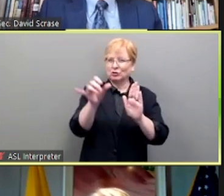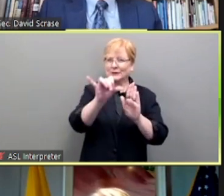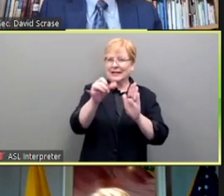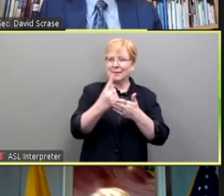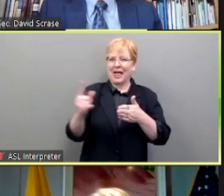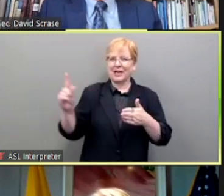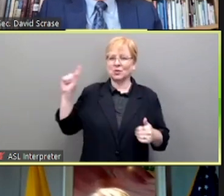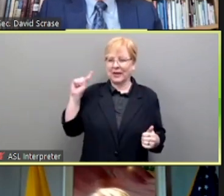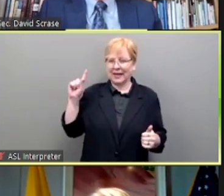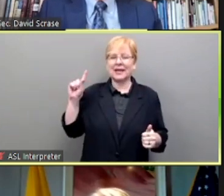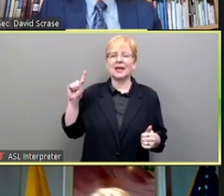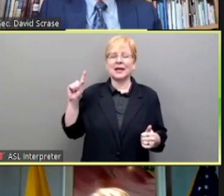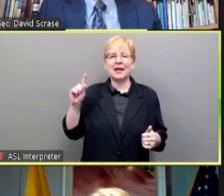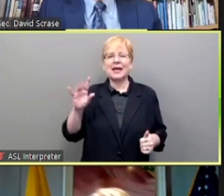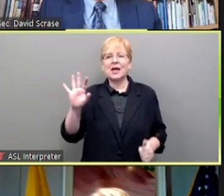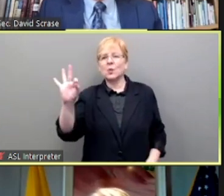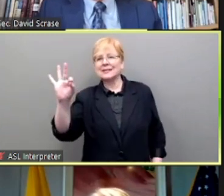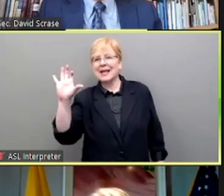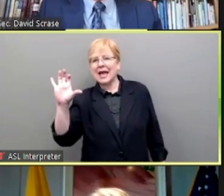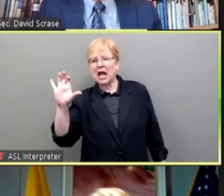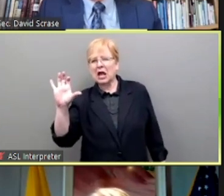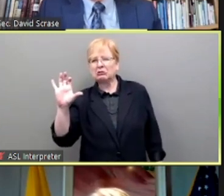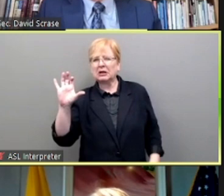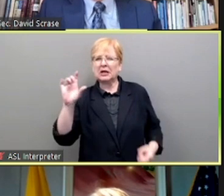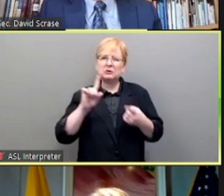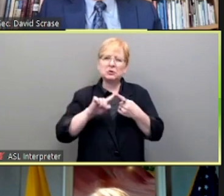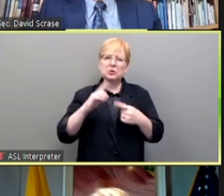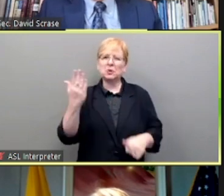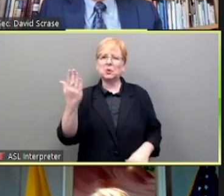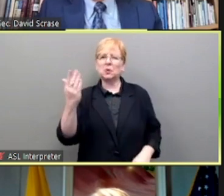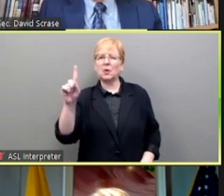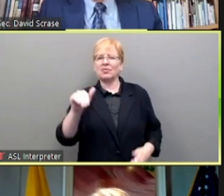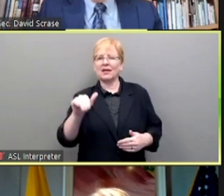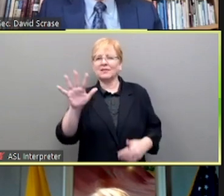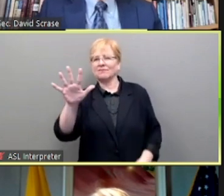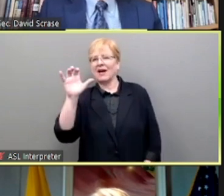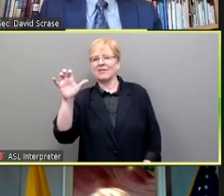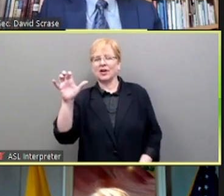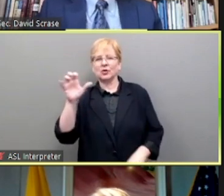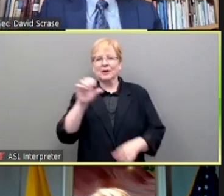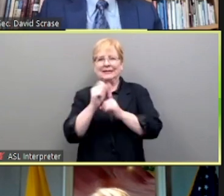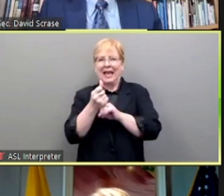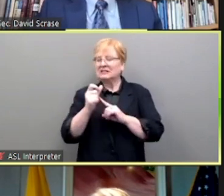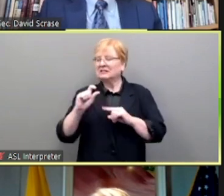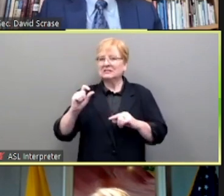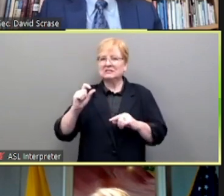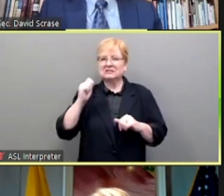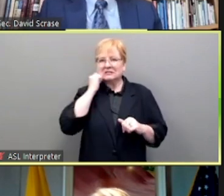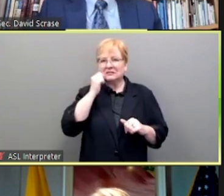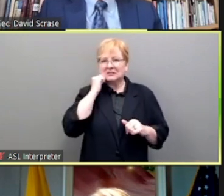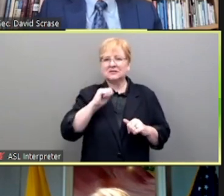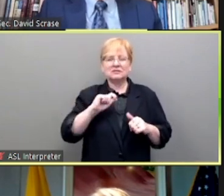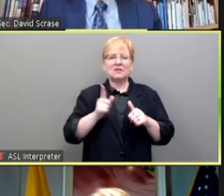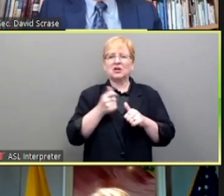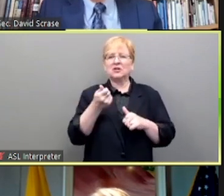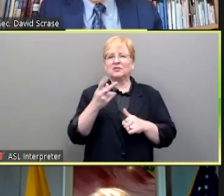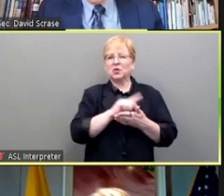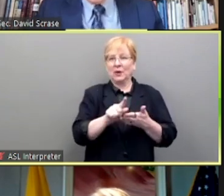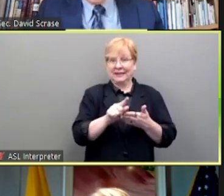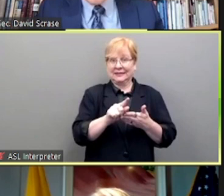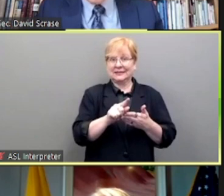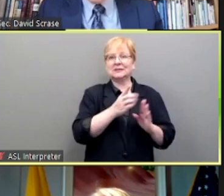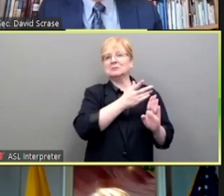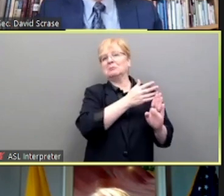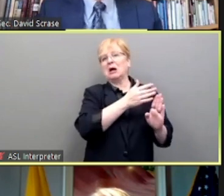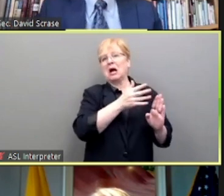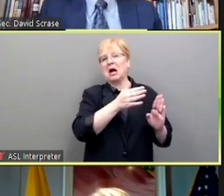projecting somewhere between 900 to 1,500 cases per day in the first couple of weeks of September, and we are well on